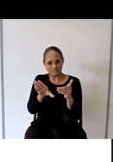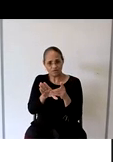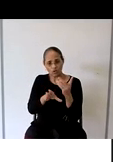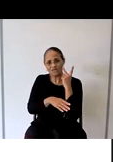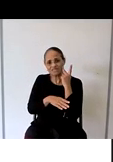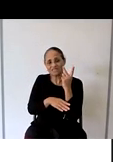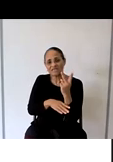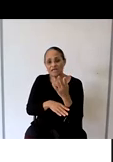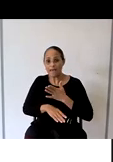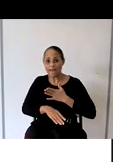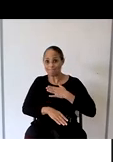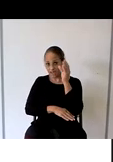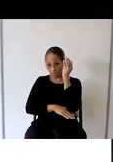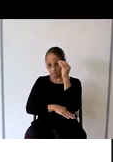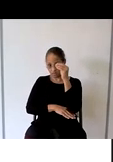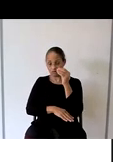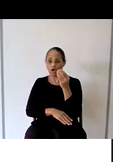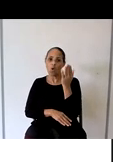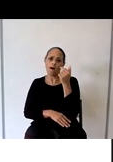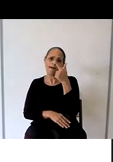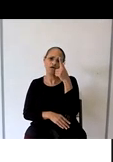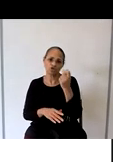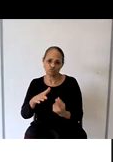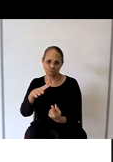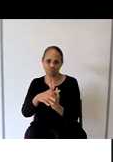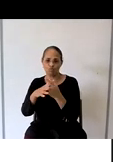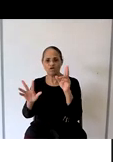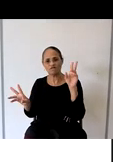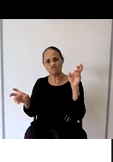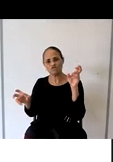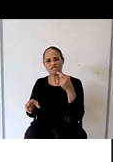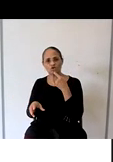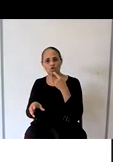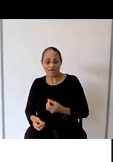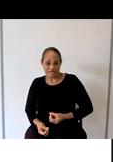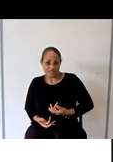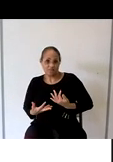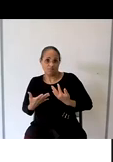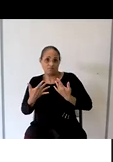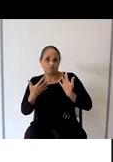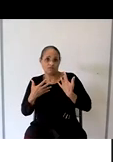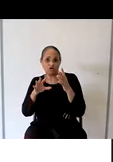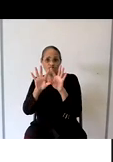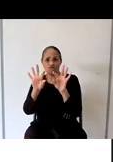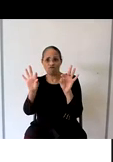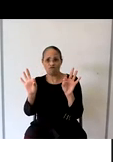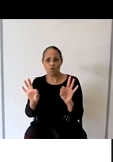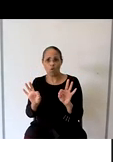my opinion at least, because she came up with the phrase called inspiration porn.